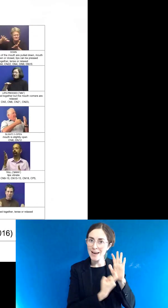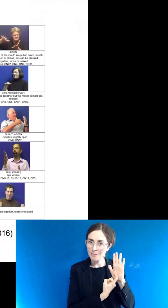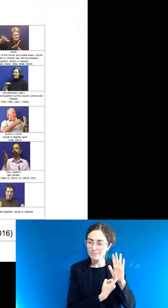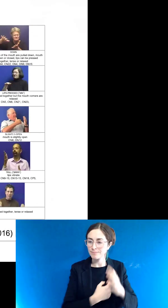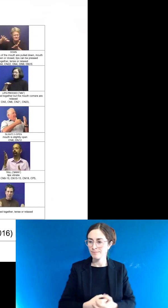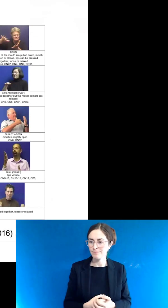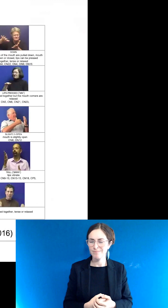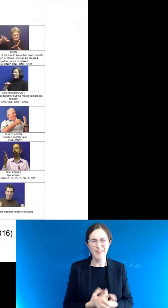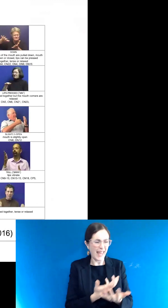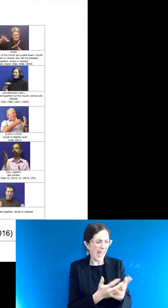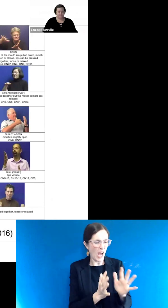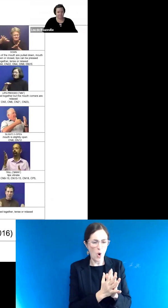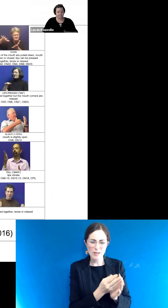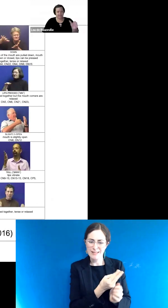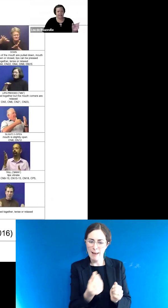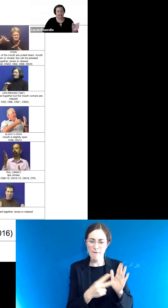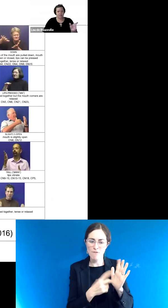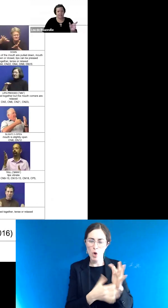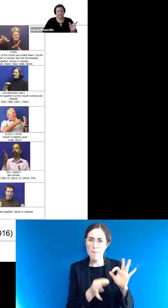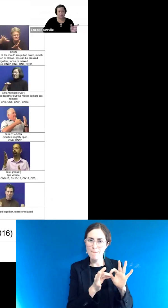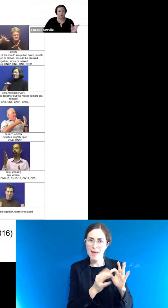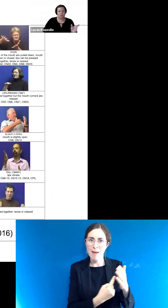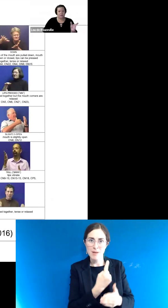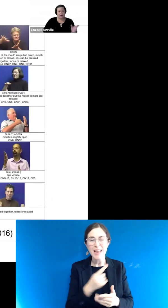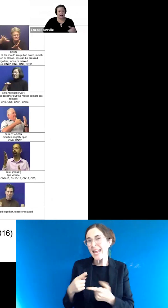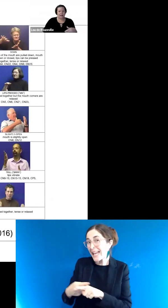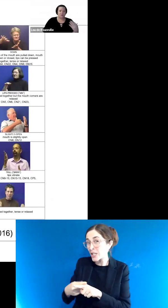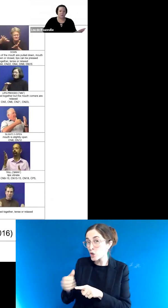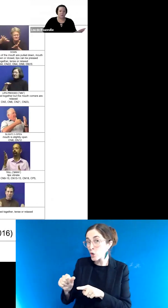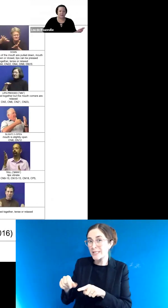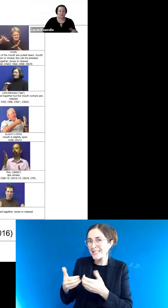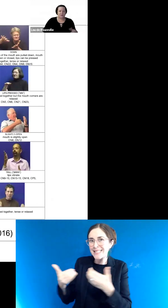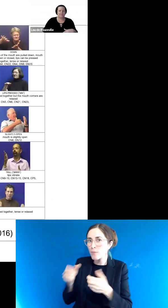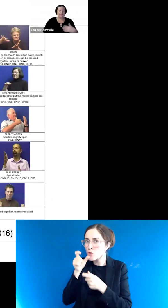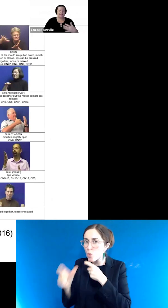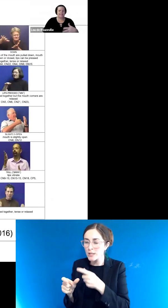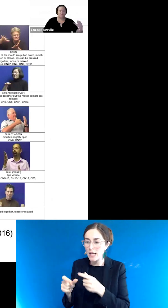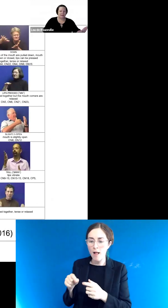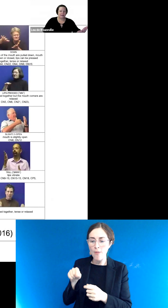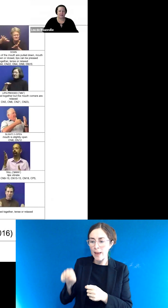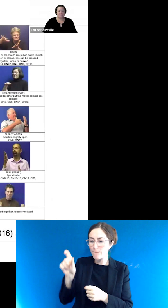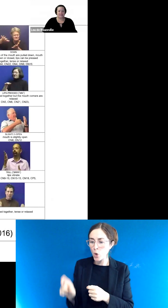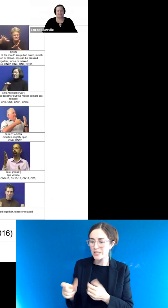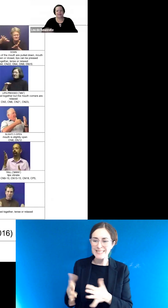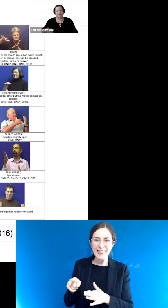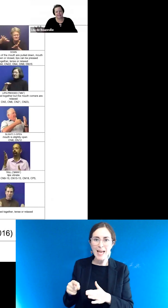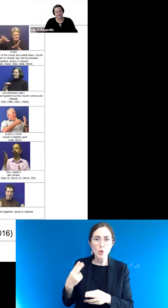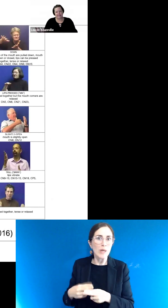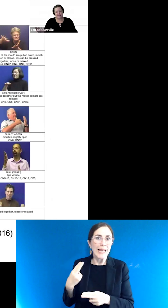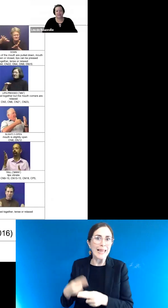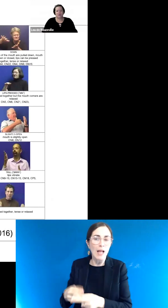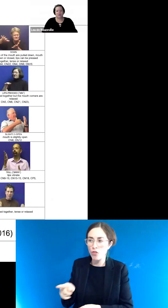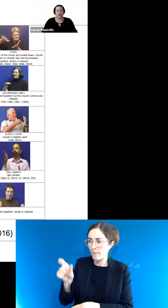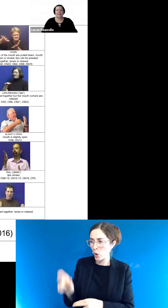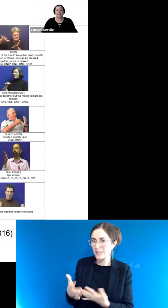about how a verb happened, English uses separate words like quickly, you know, a person did something quickly or they did something